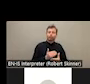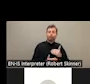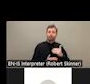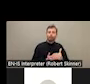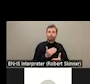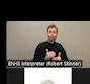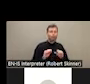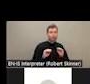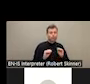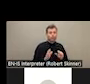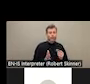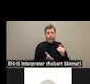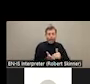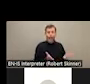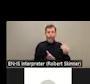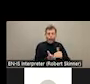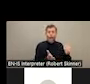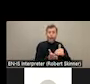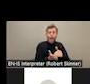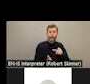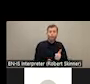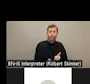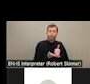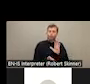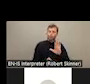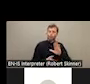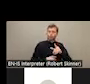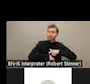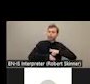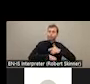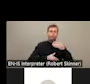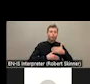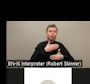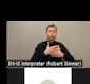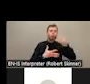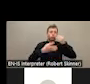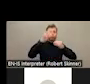material allows them to come back, to repeat as much as they want at home